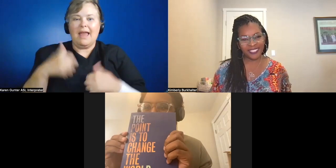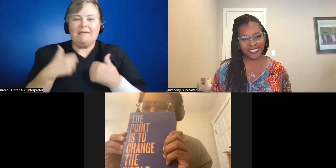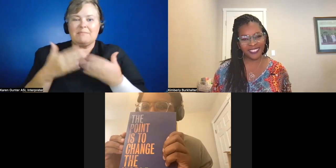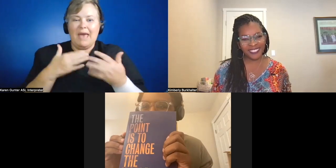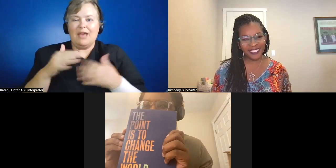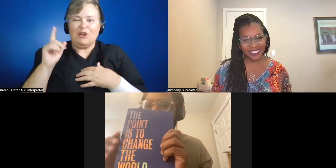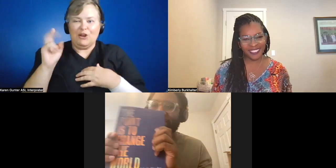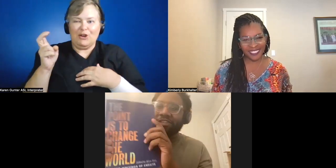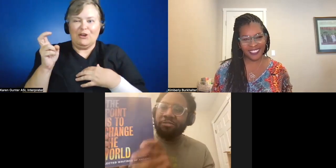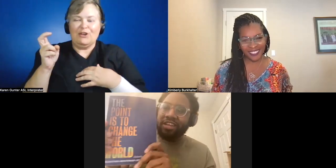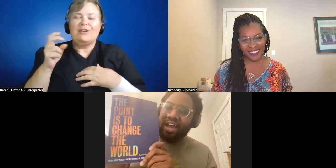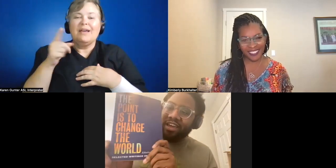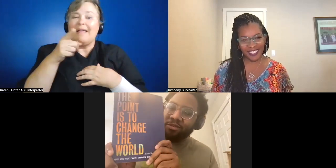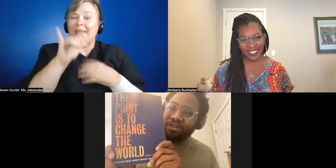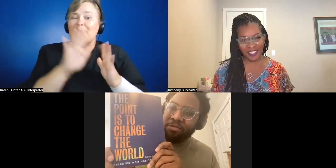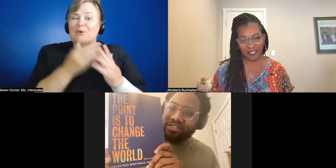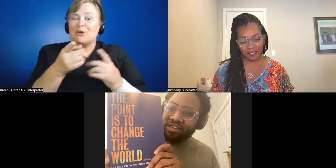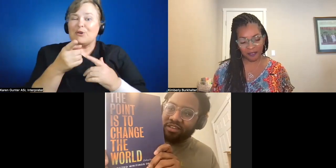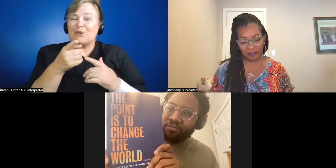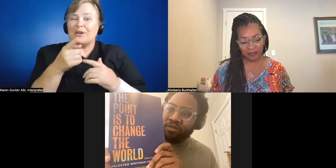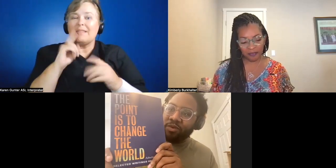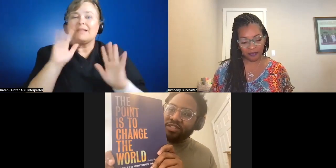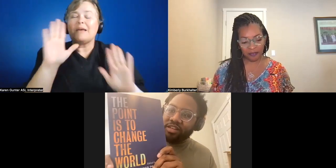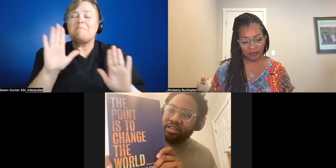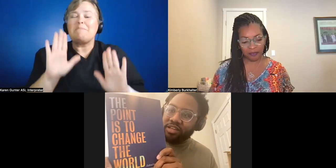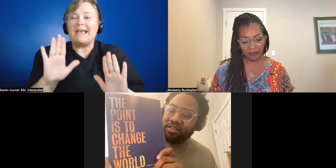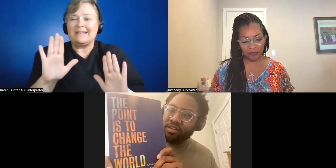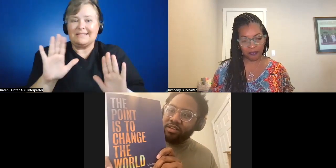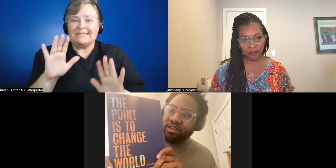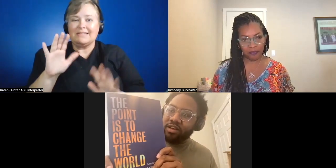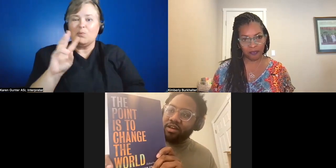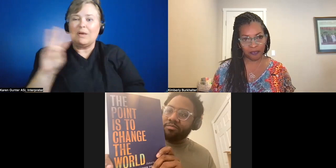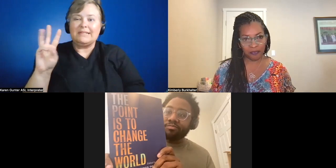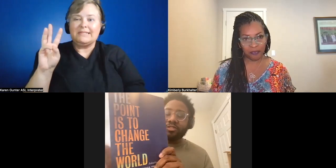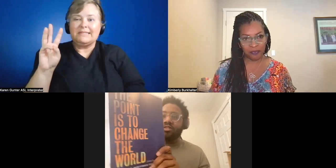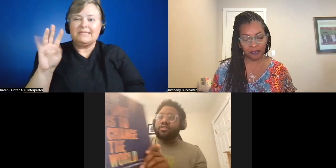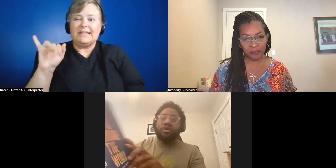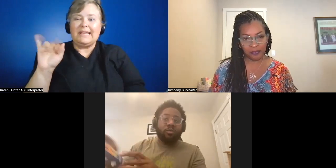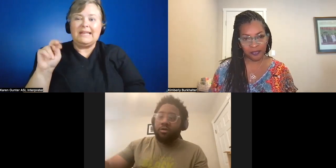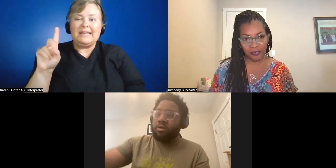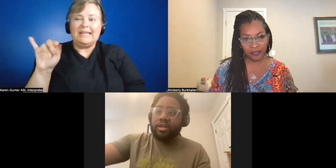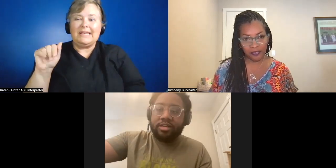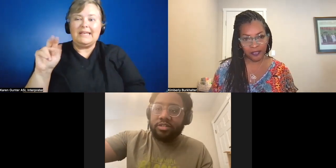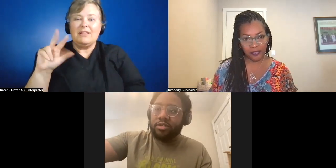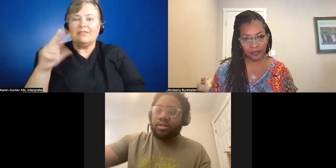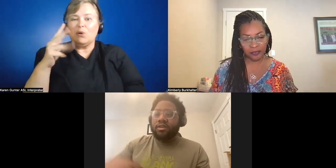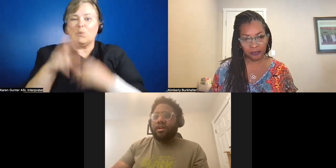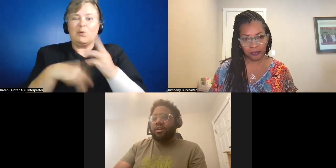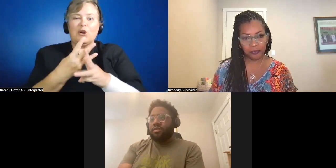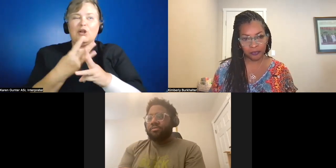quotes. This book is from Ndai, who's an amazing West Indian third world